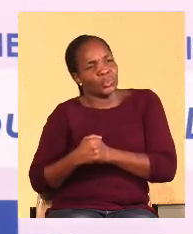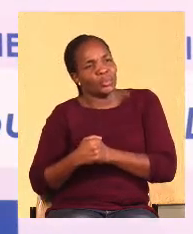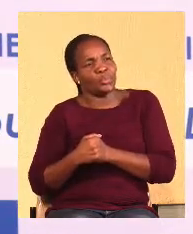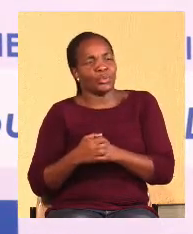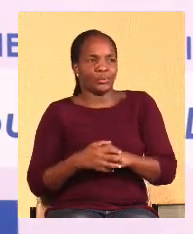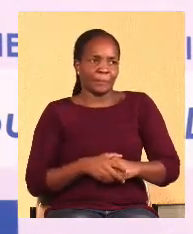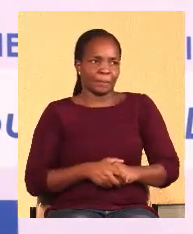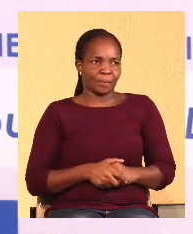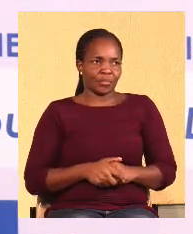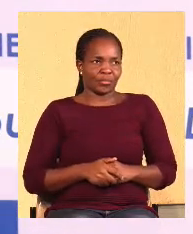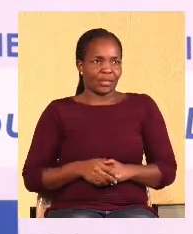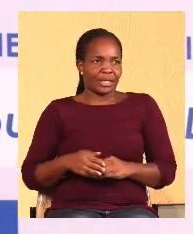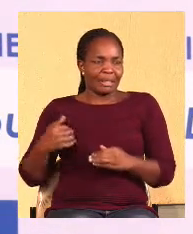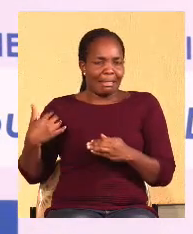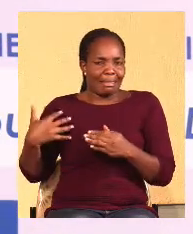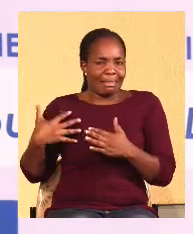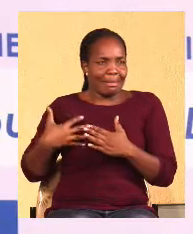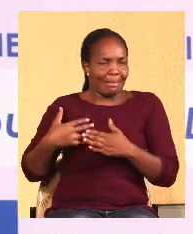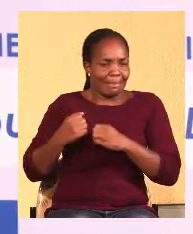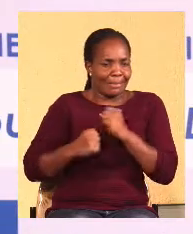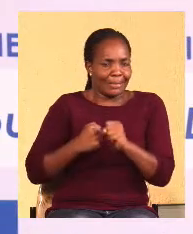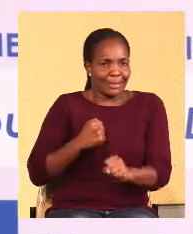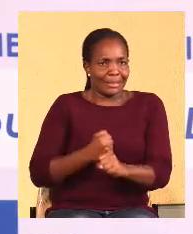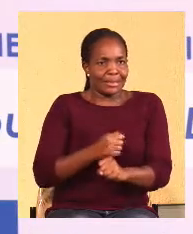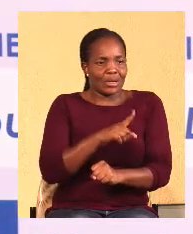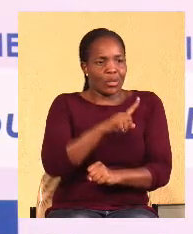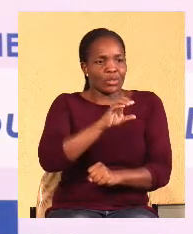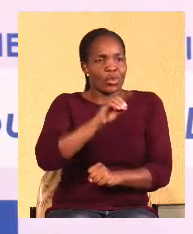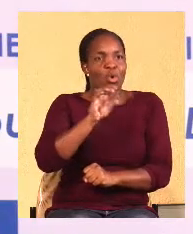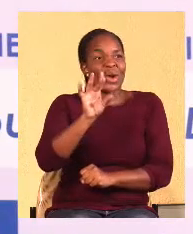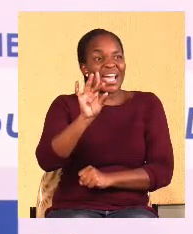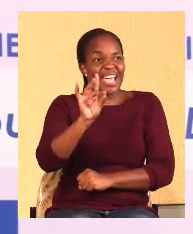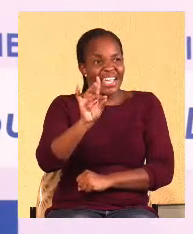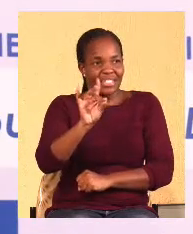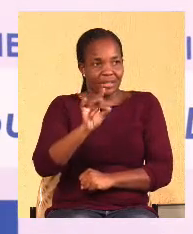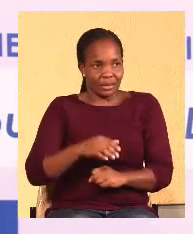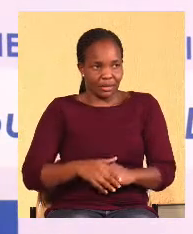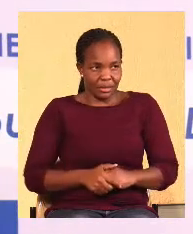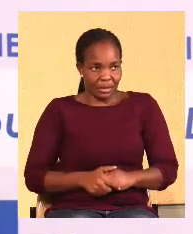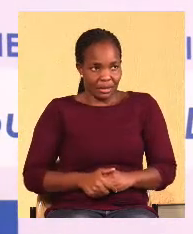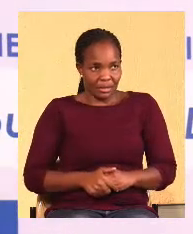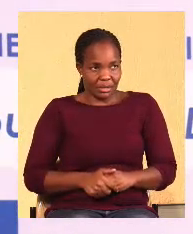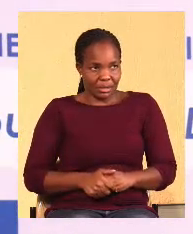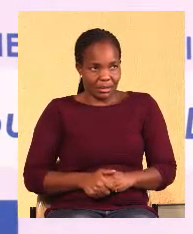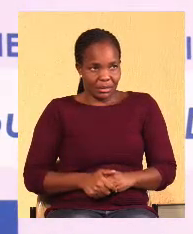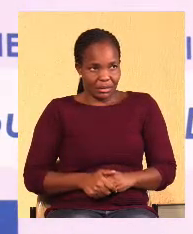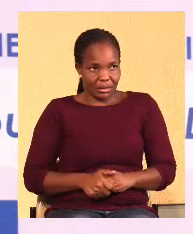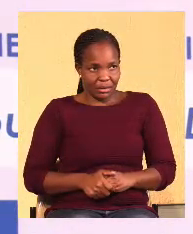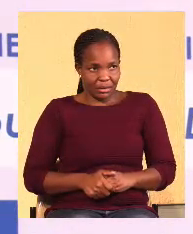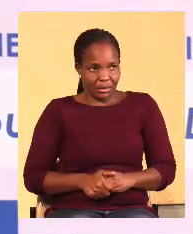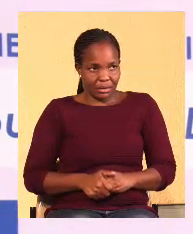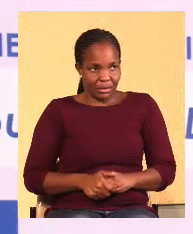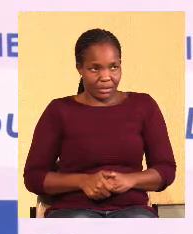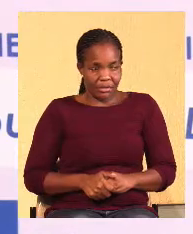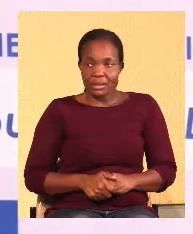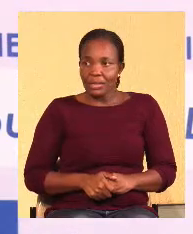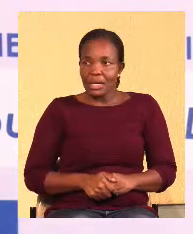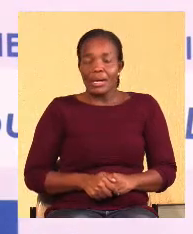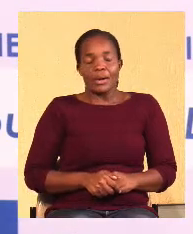they reached 108 years. Tate Sam's mother reached 108 years. Tate Pohamba's